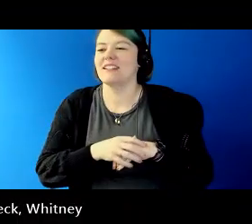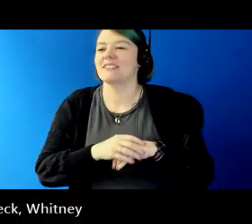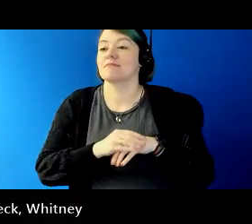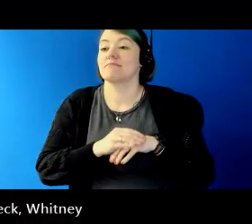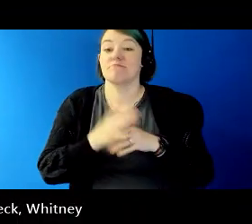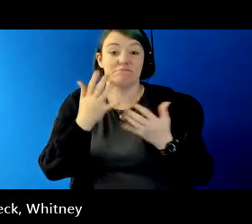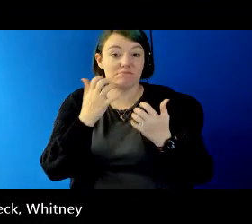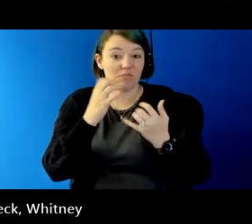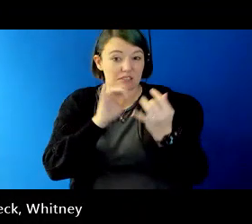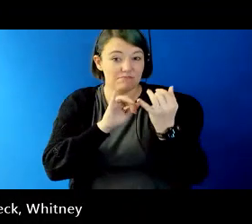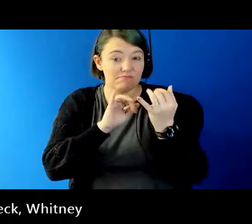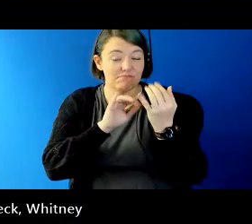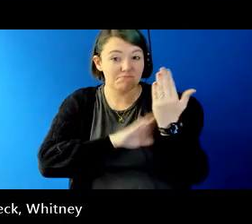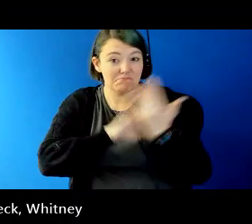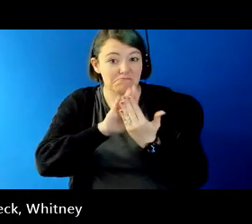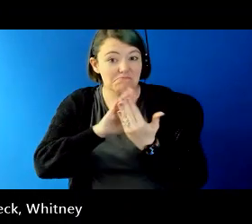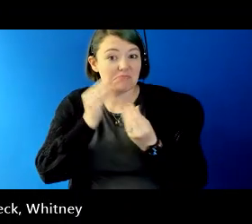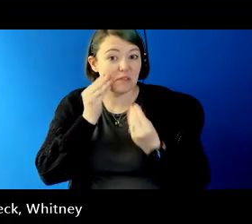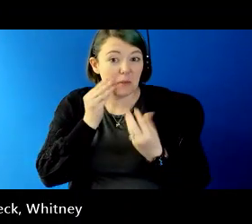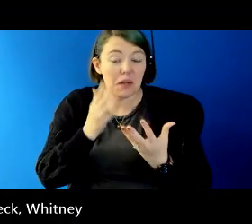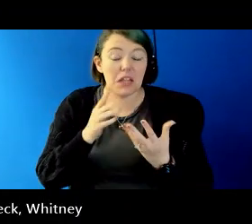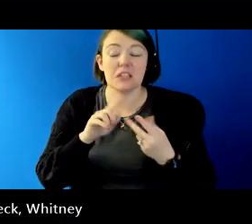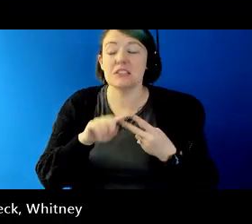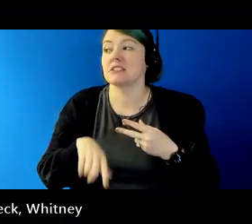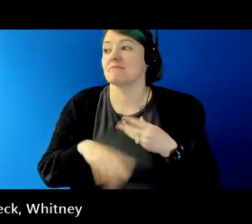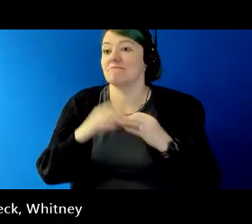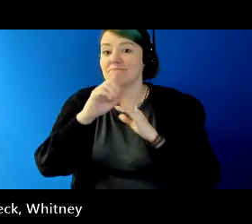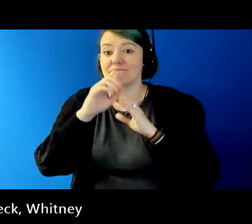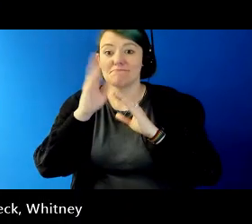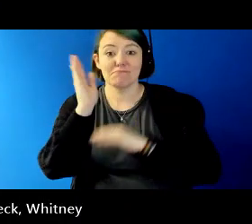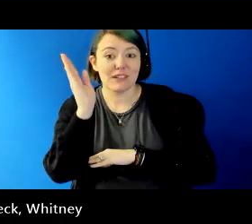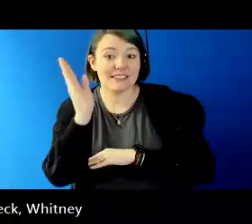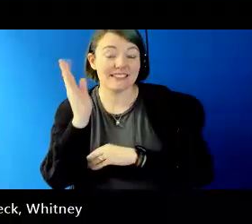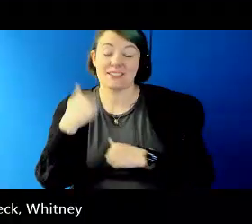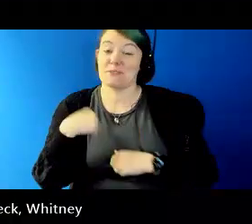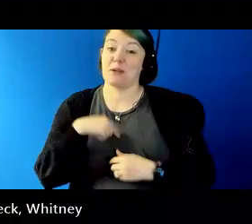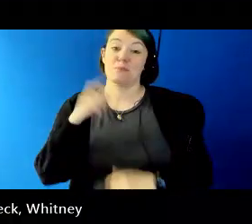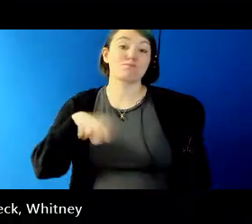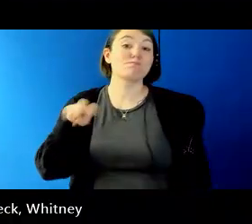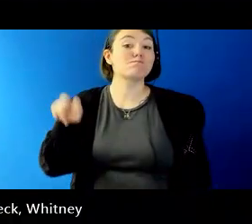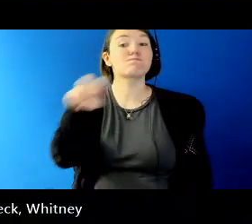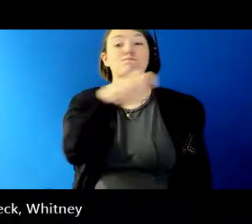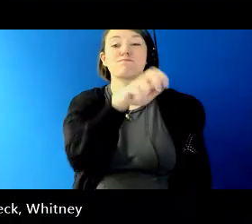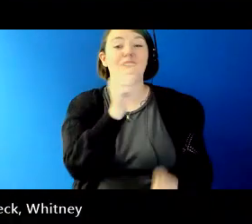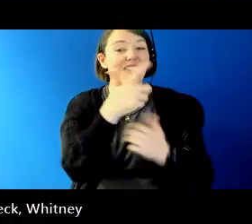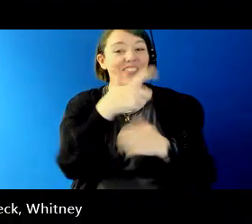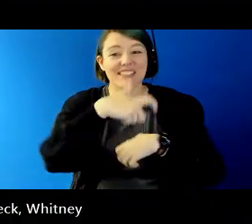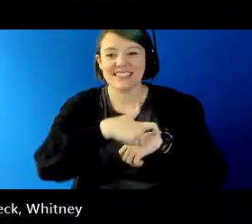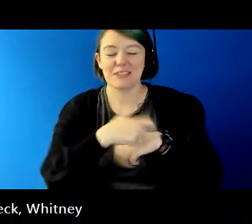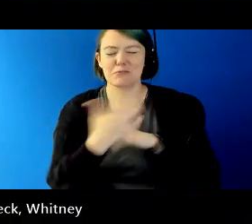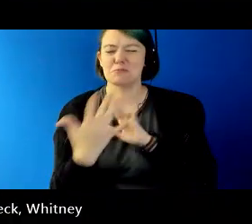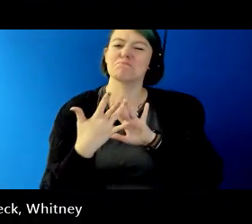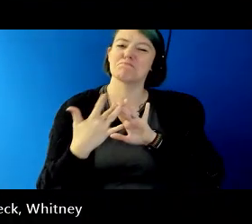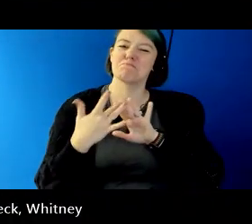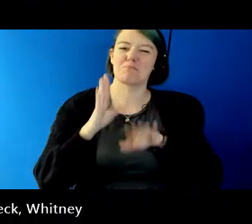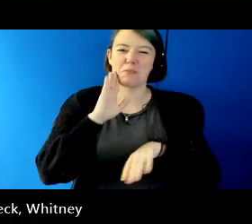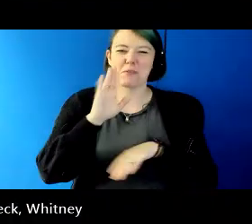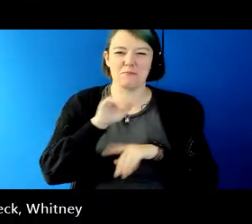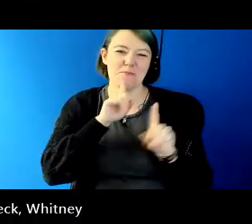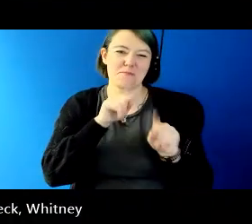individual information, presentations, we're always on the road. So reach out to us and we'll hopefully be in touch soon.